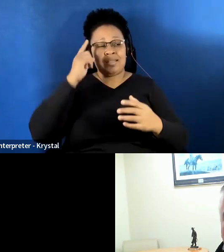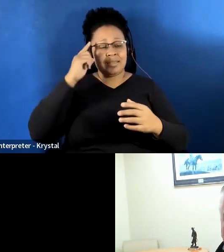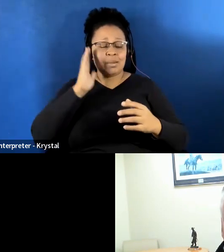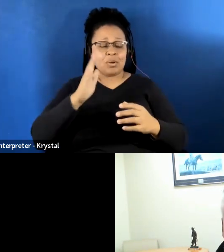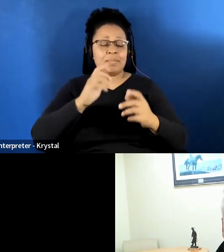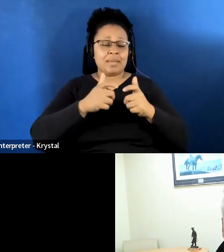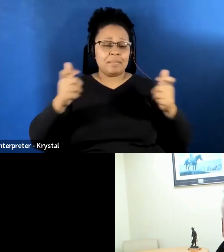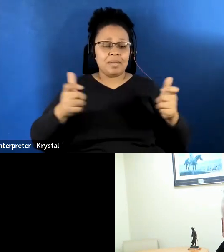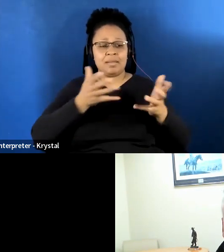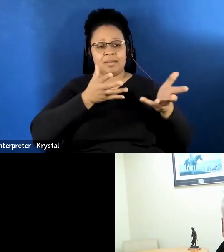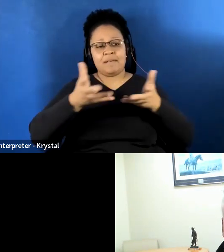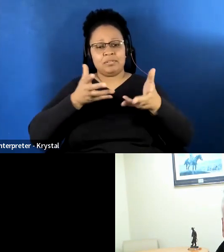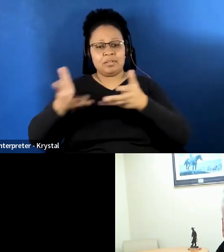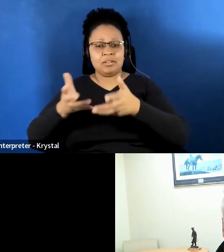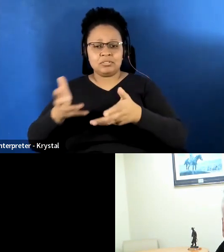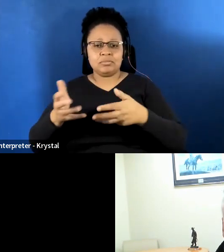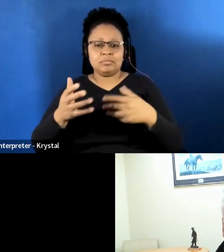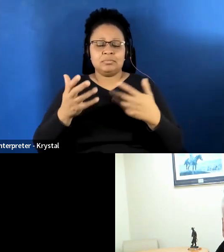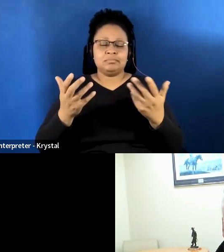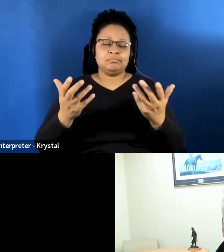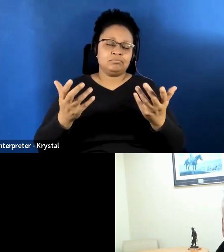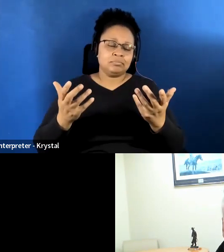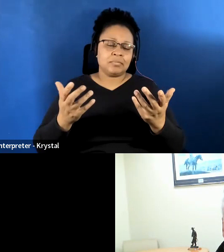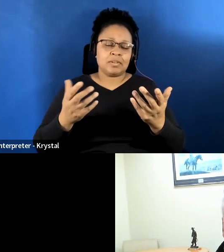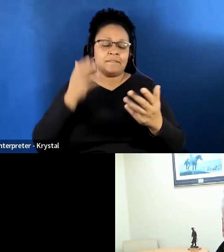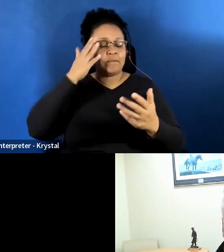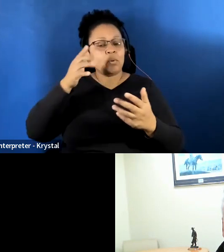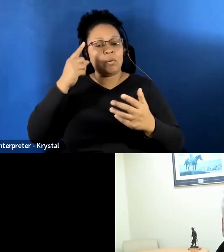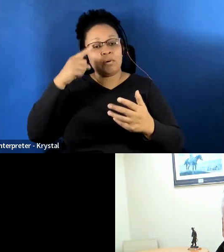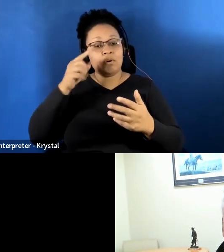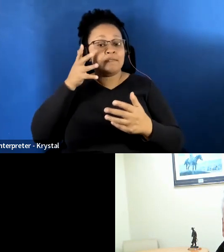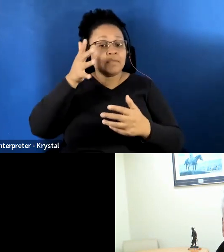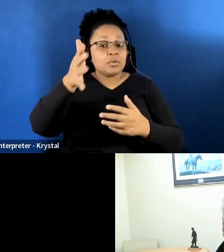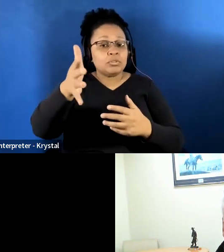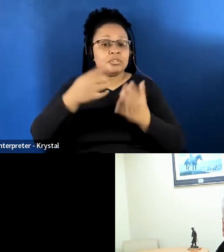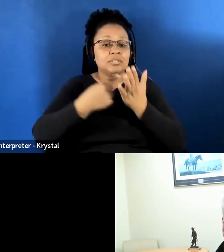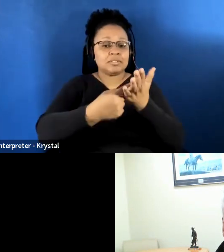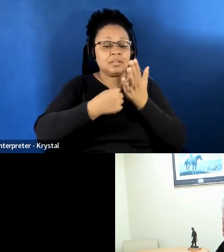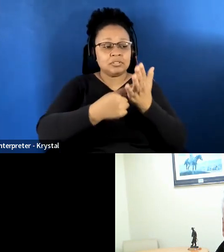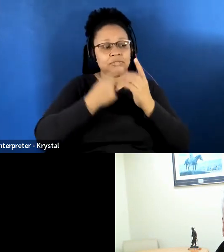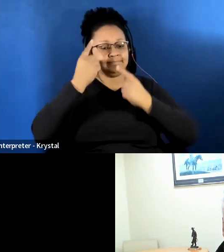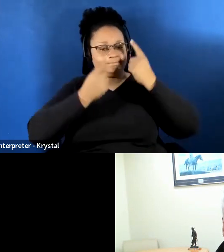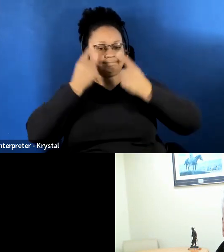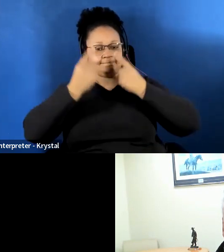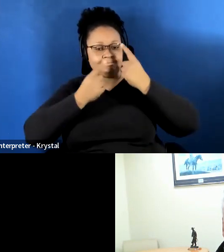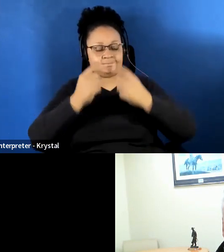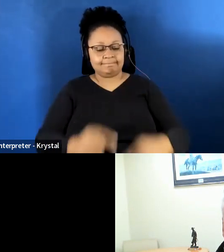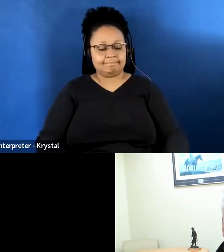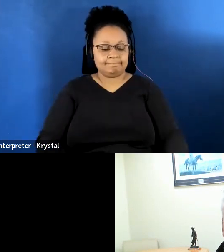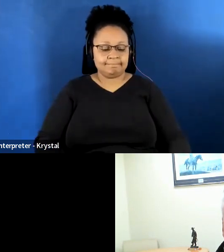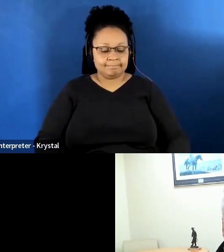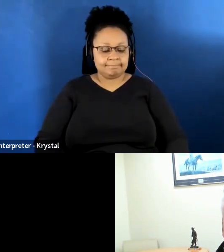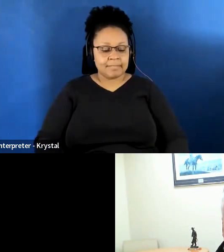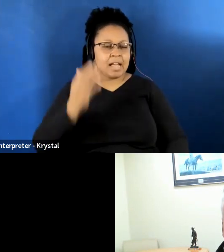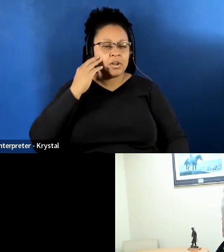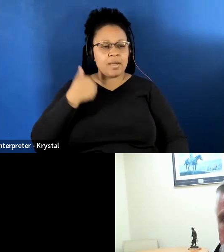really big conversation for future discussion and consideration. All right, I know